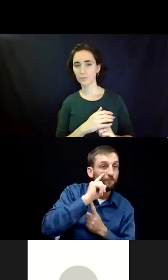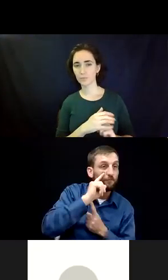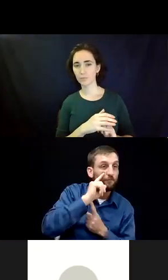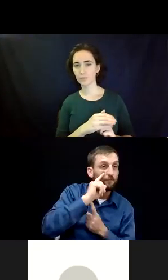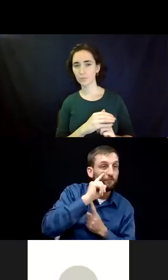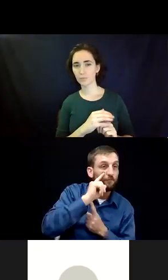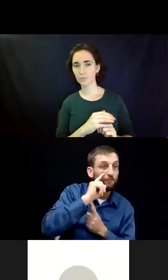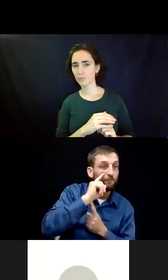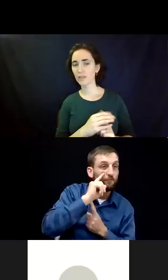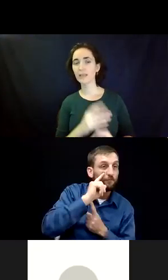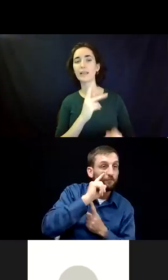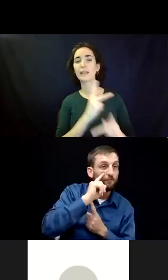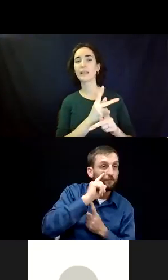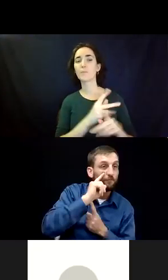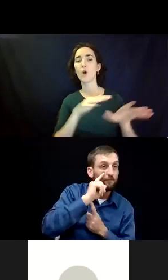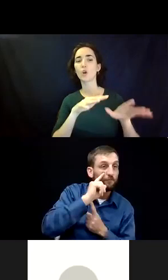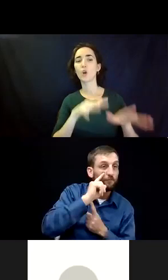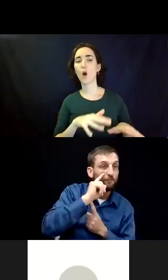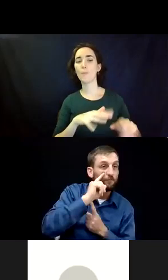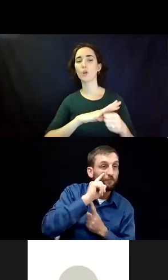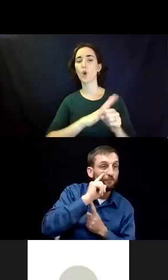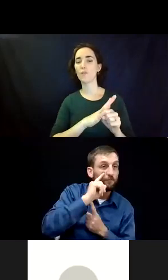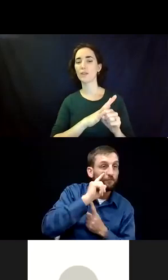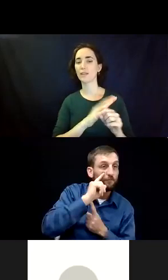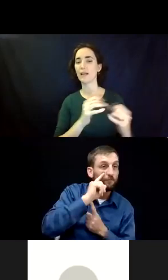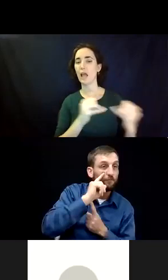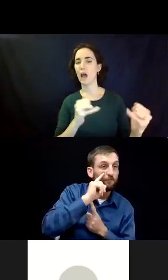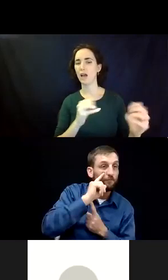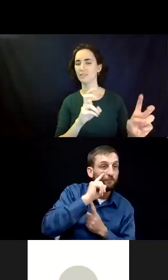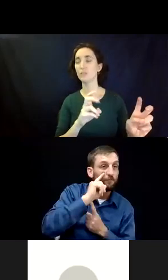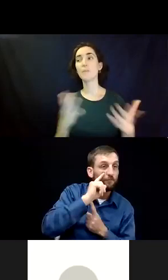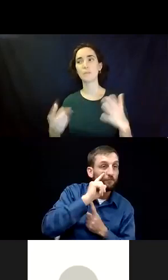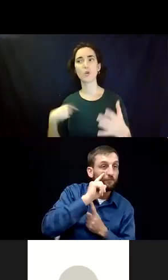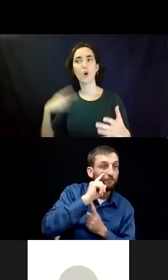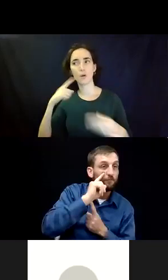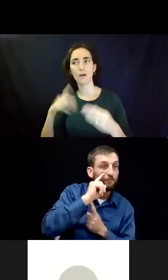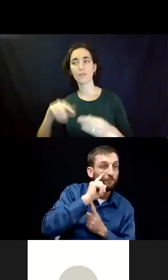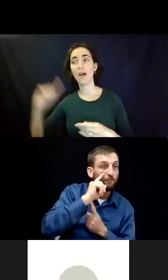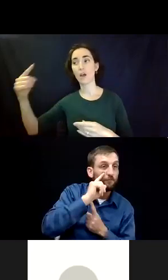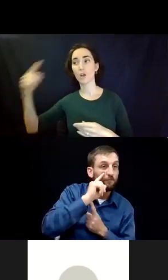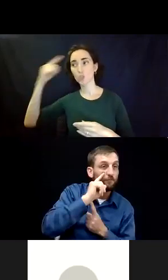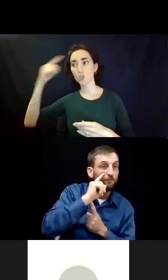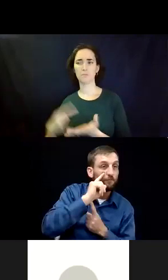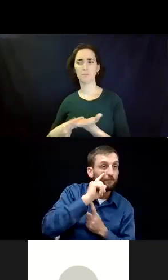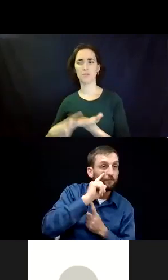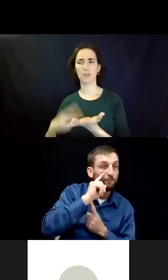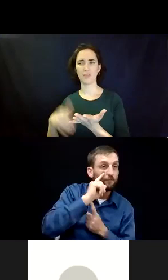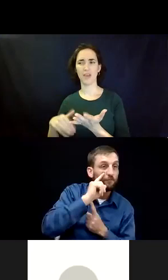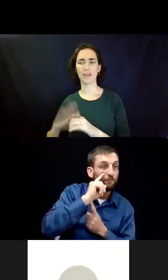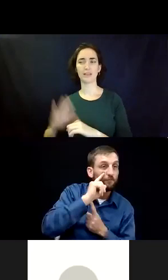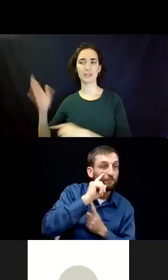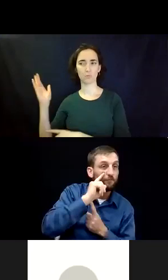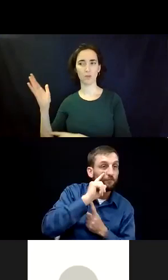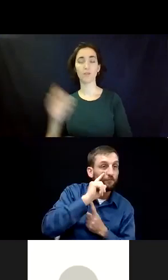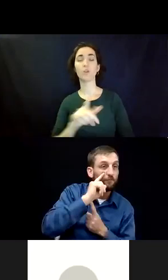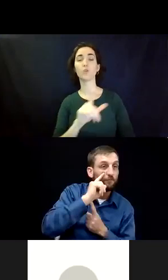that. The governor has talked about it in his briefings, but that is a 24-hour,